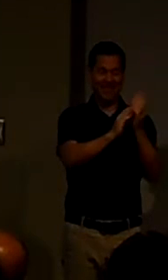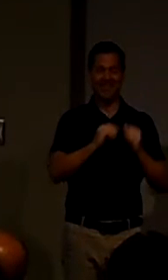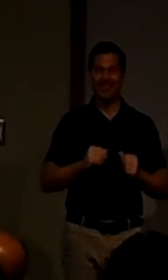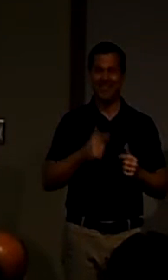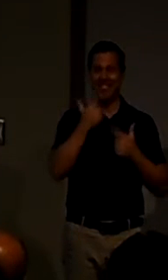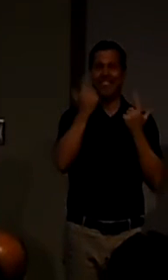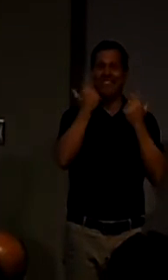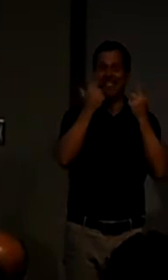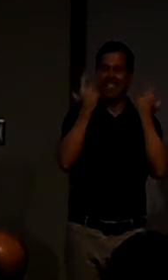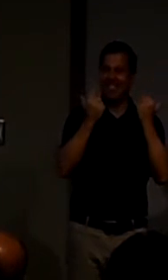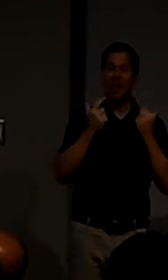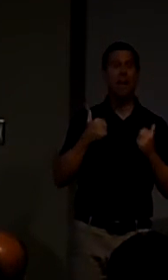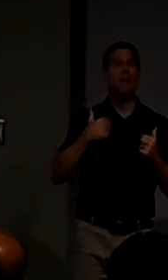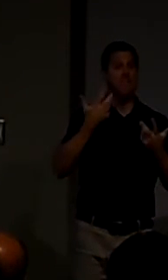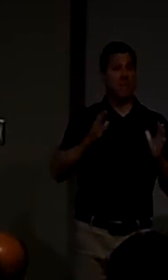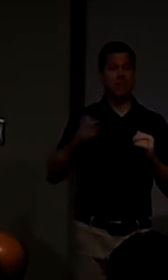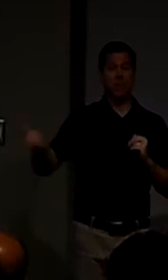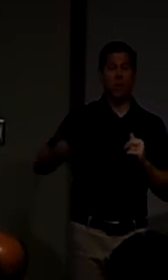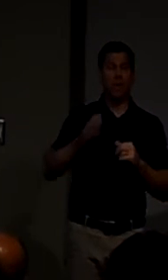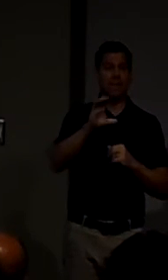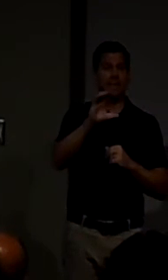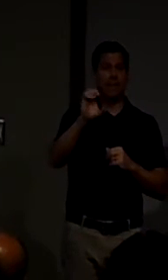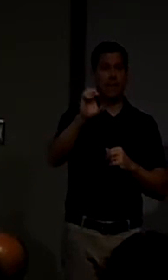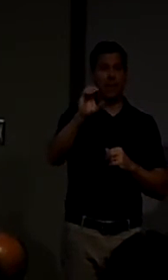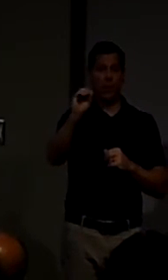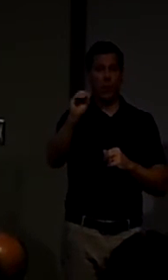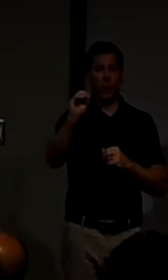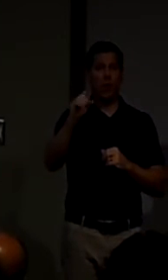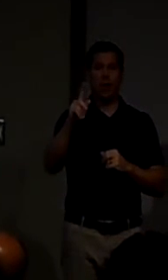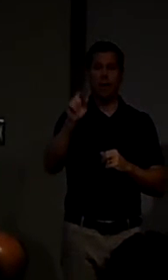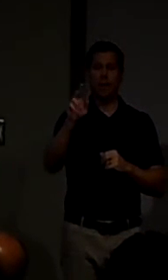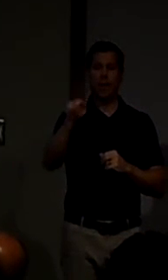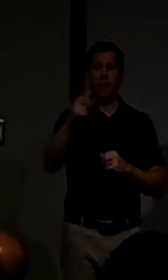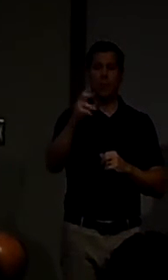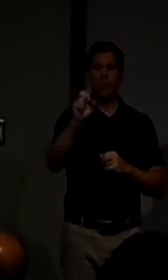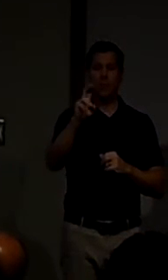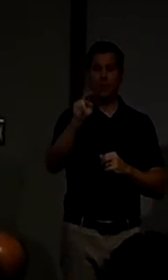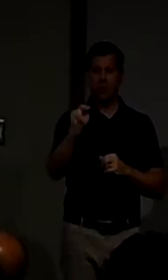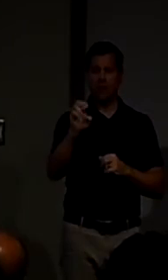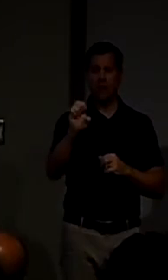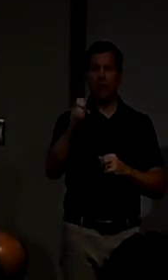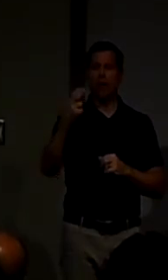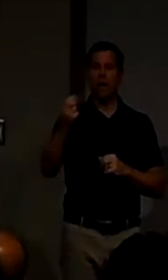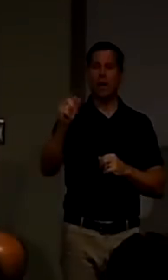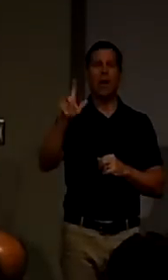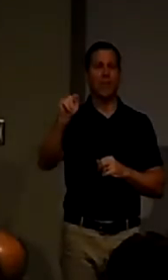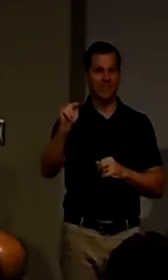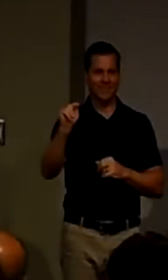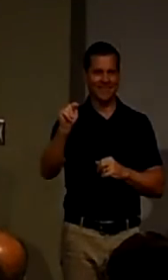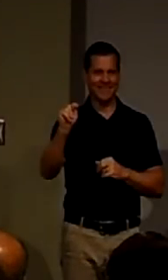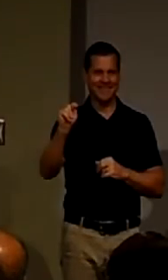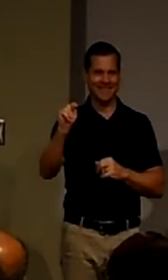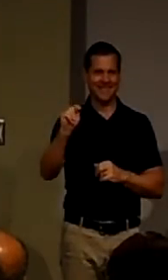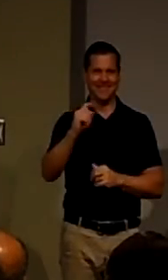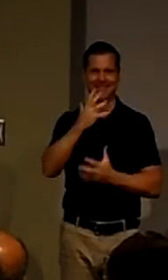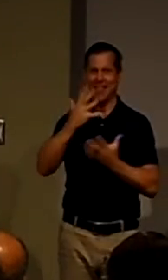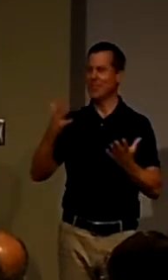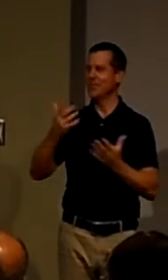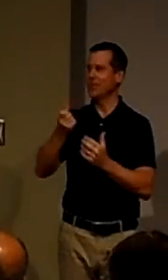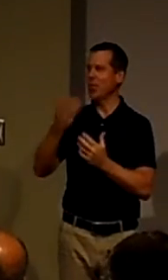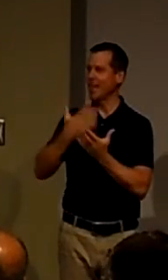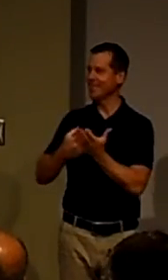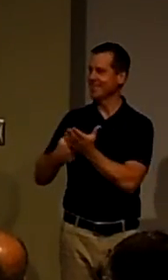After that, we will all welcome up here our CEO, Katharine HART, who will be delighted to say a few words.